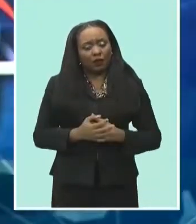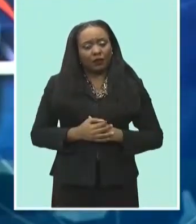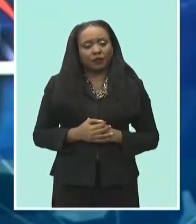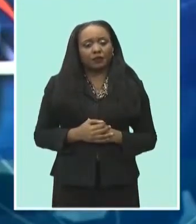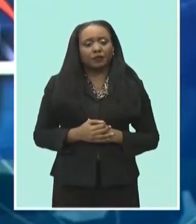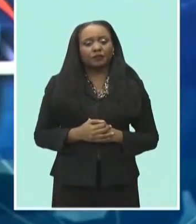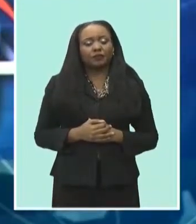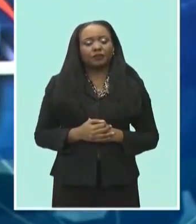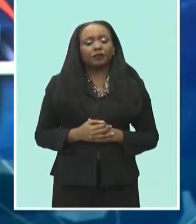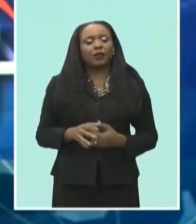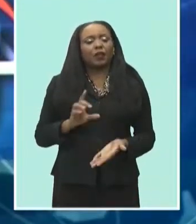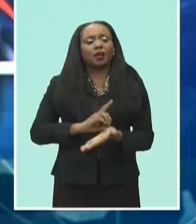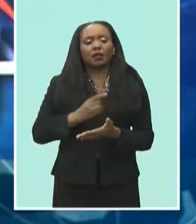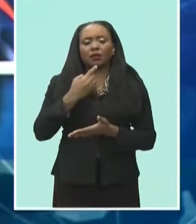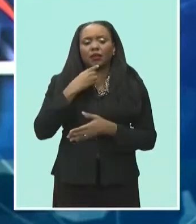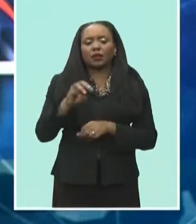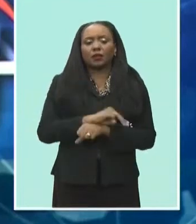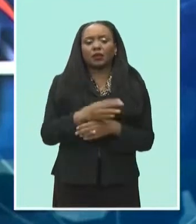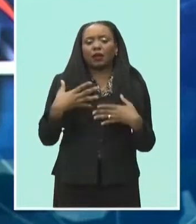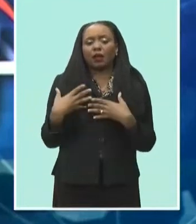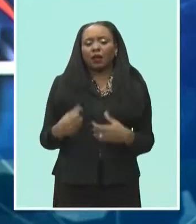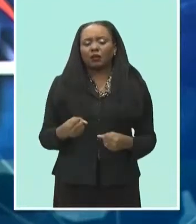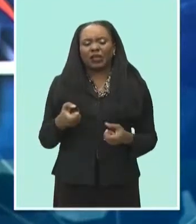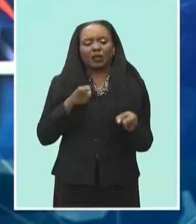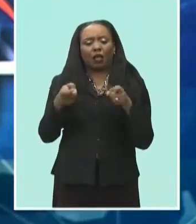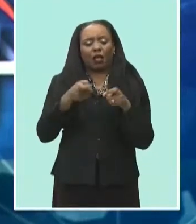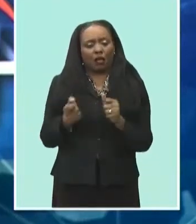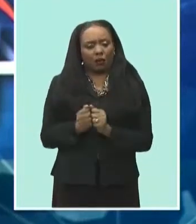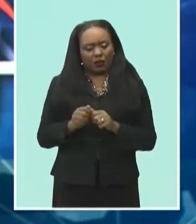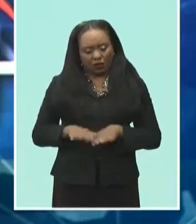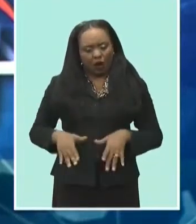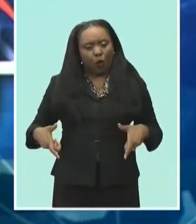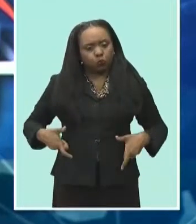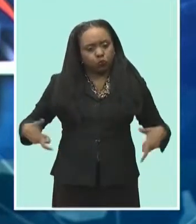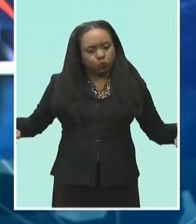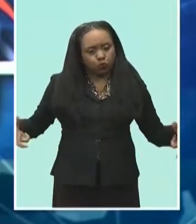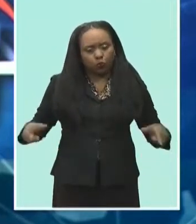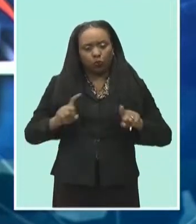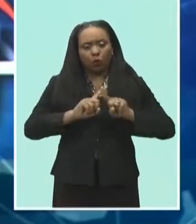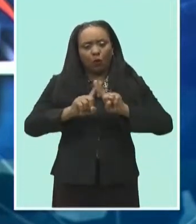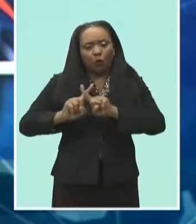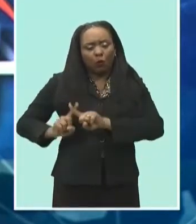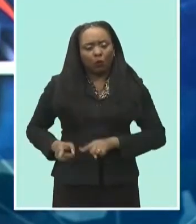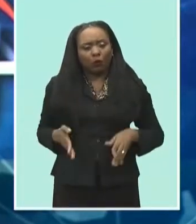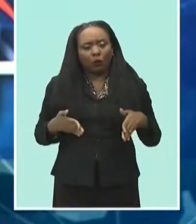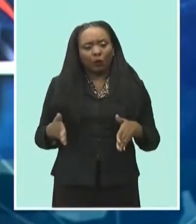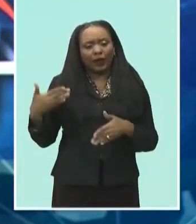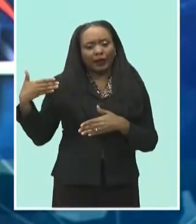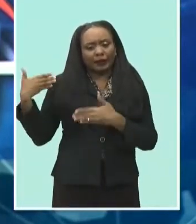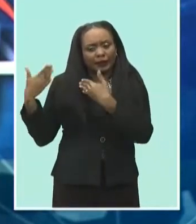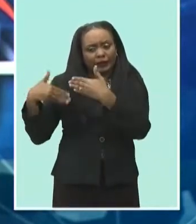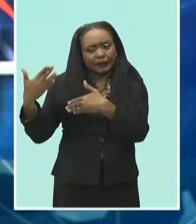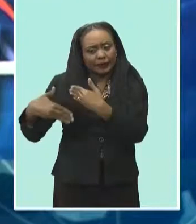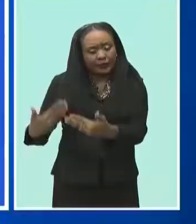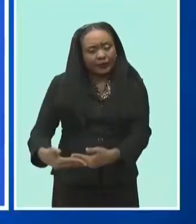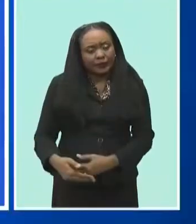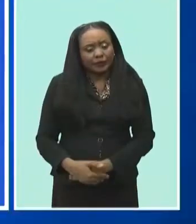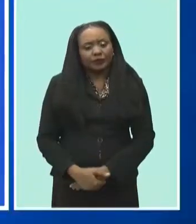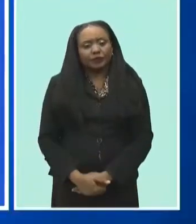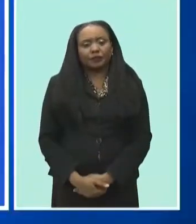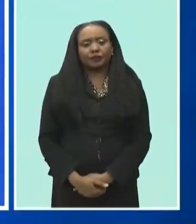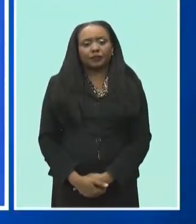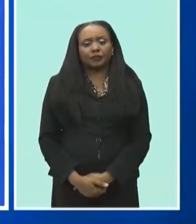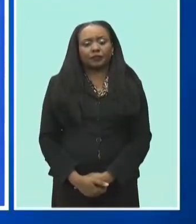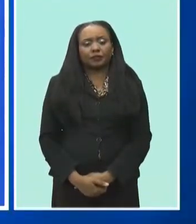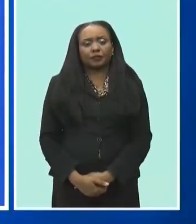And Dr. Phillips says the Ministry of Health has been tackling childhood obesity in various ways over time. Certainly, prior